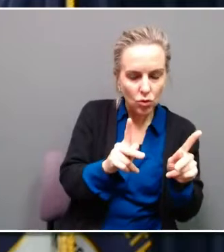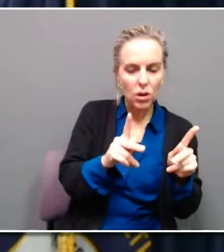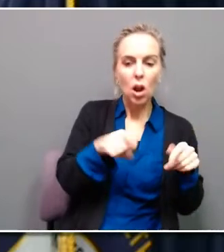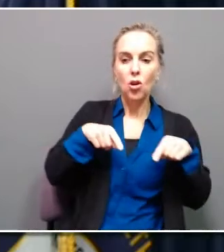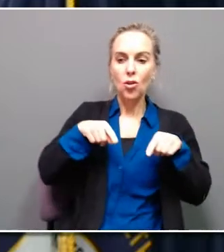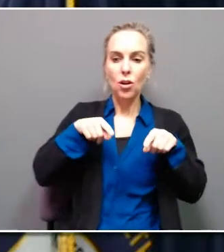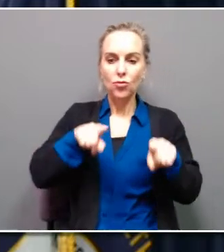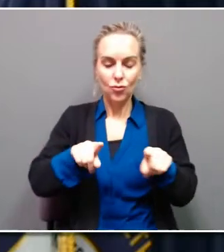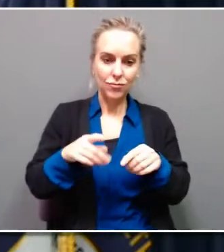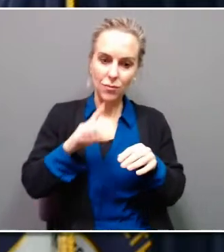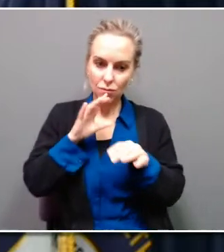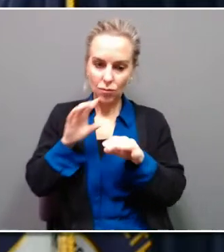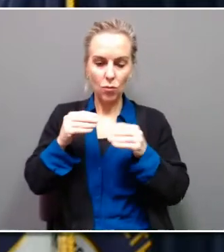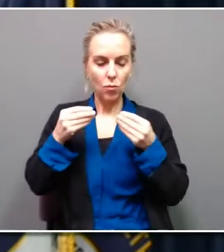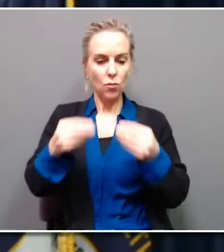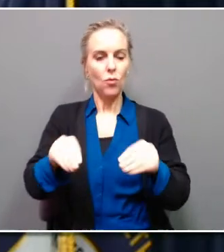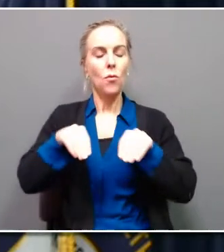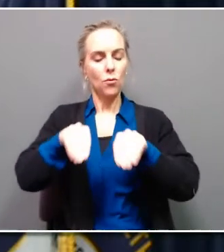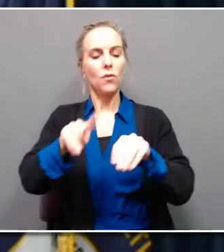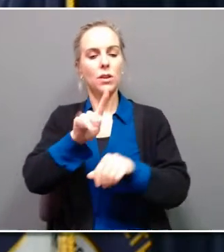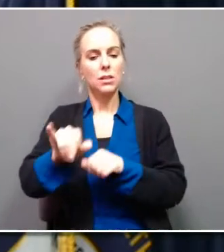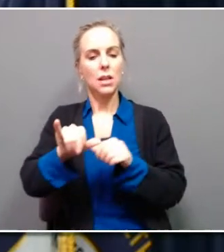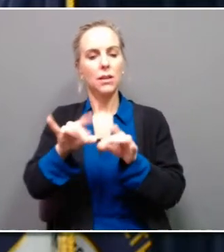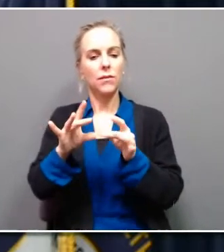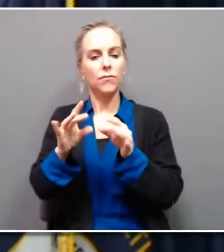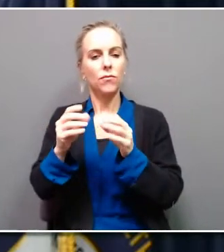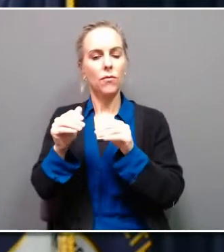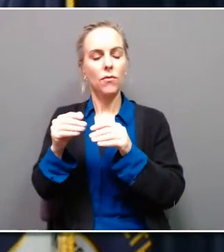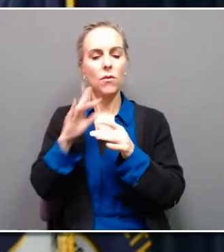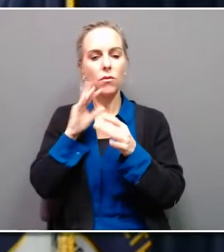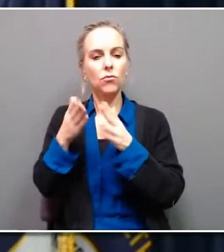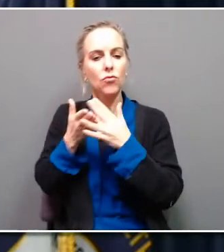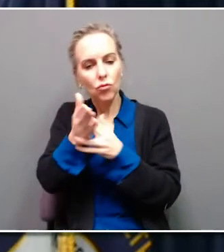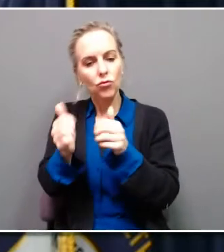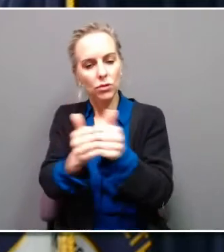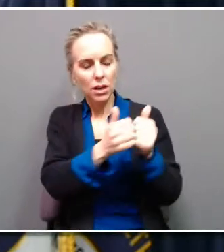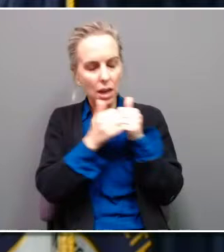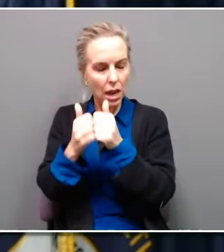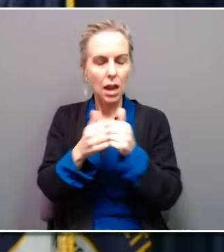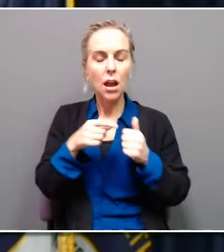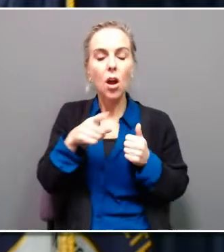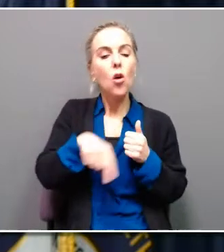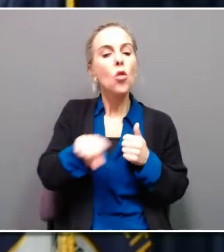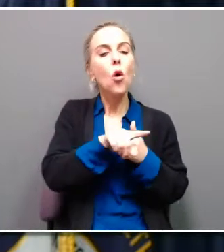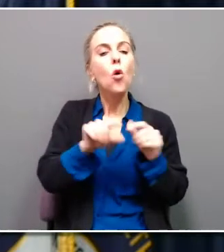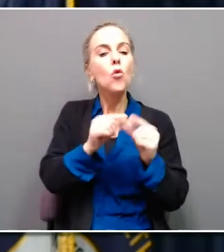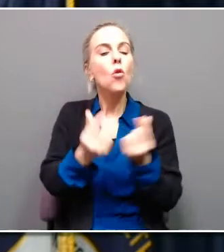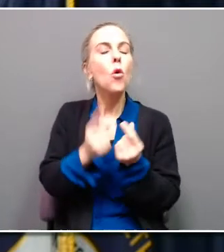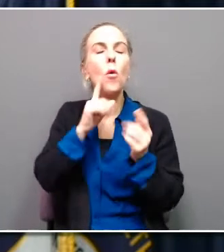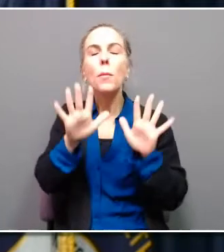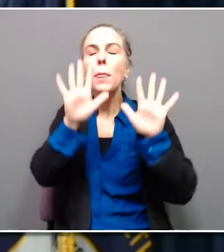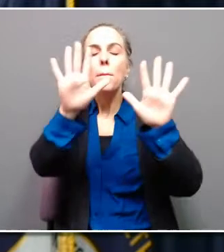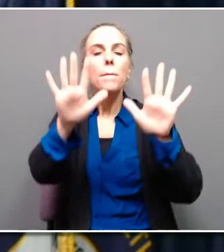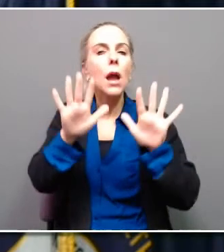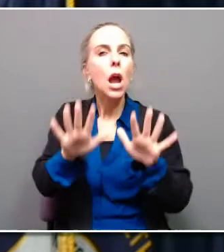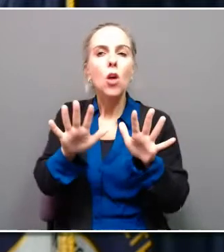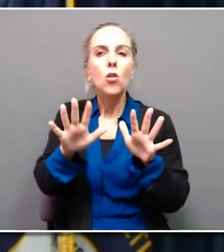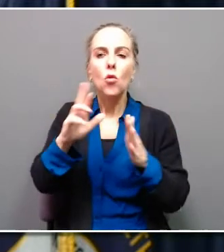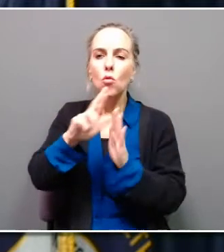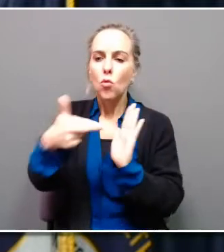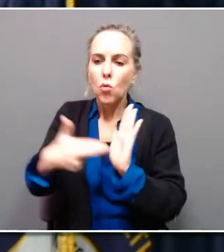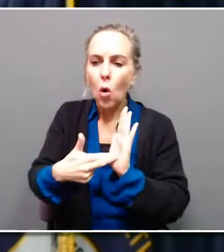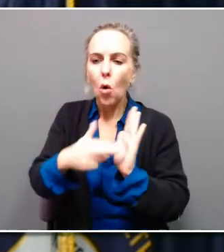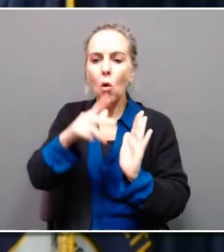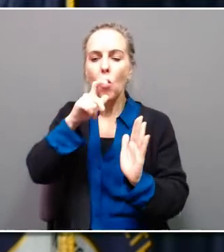together. The parade will feature individuals and groups that played a major role in the story of the last 4 years, looking back